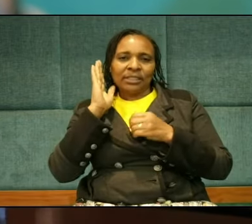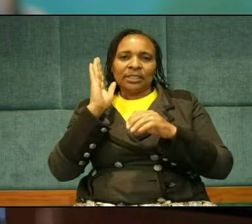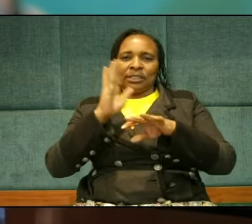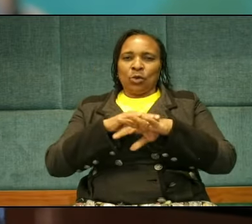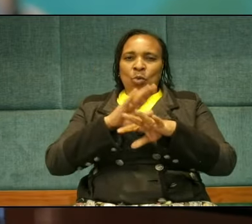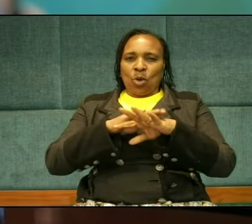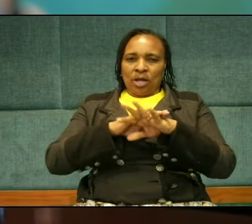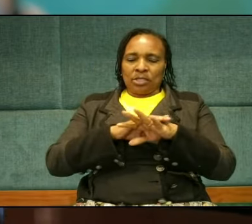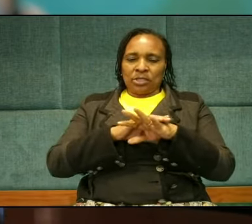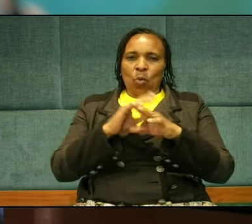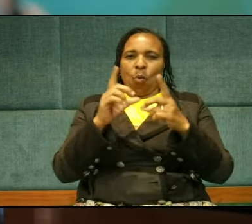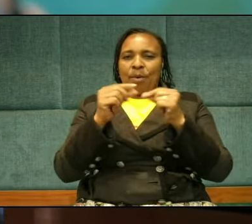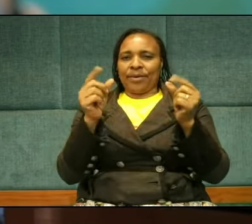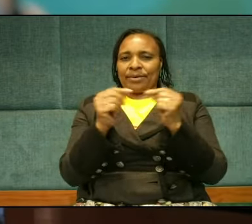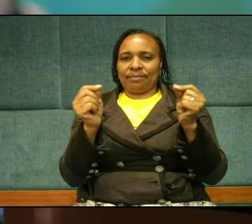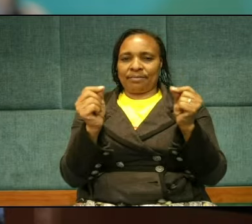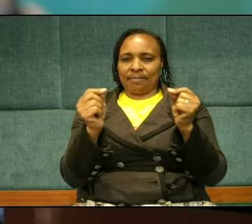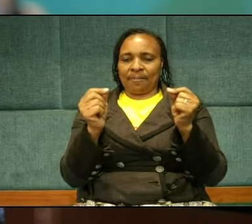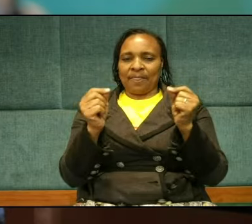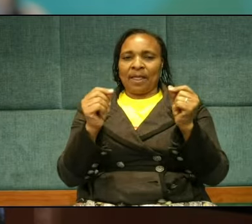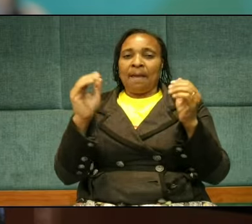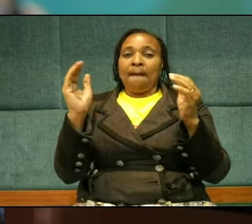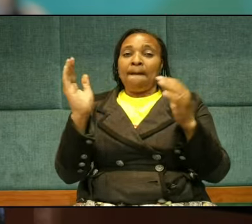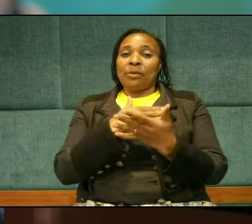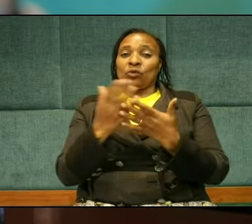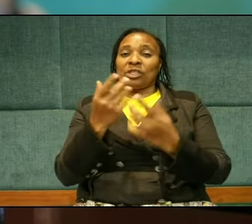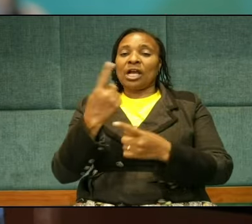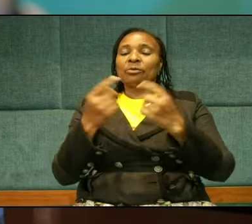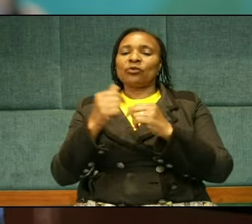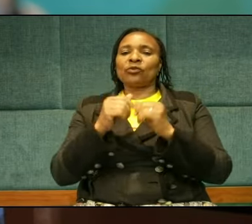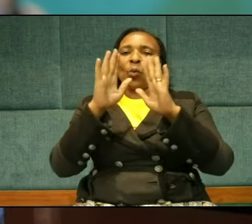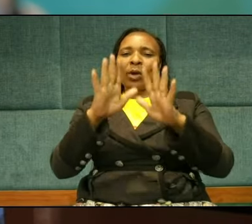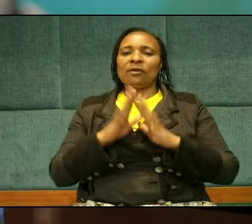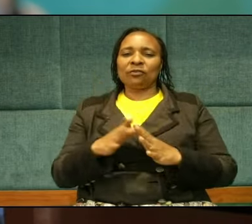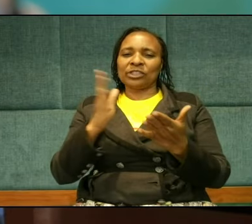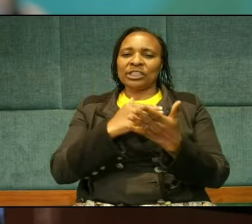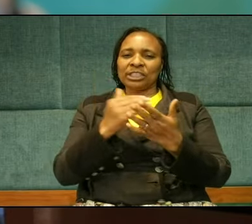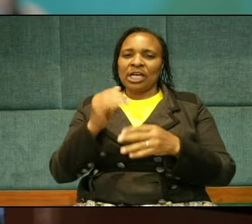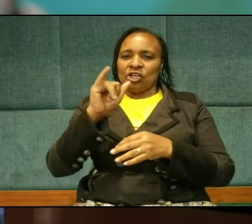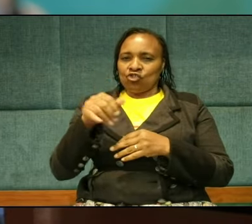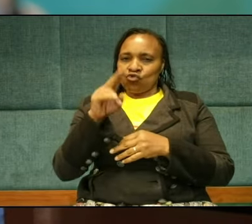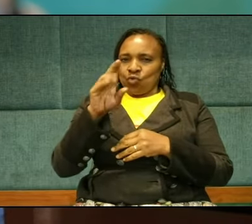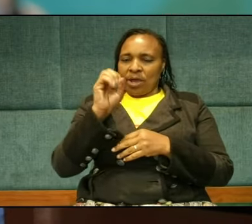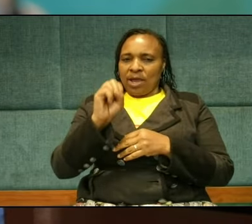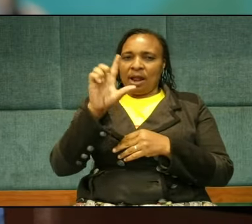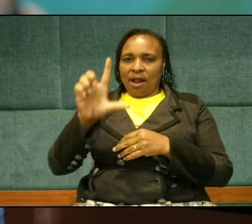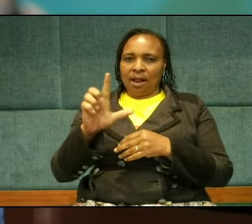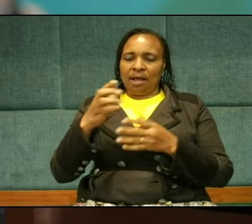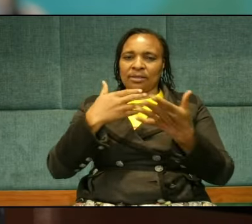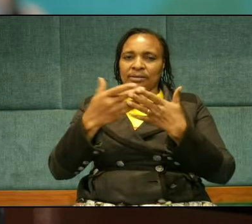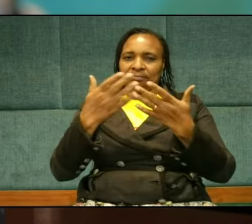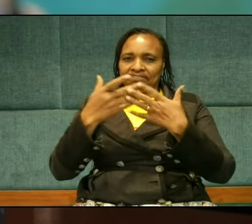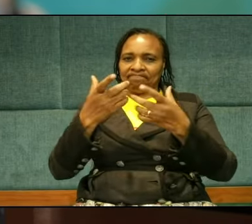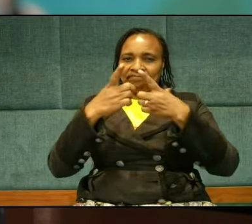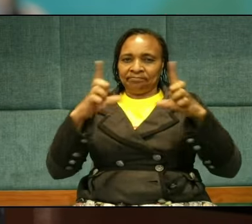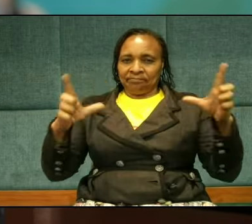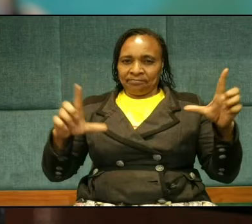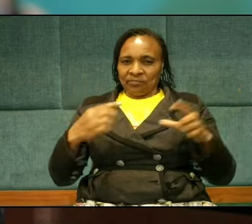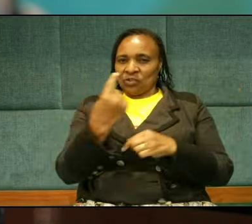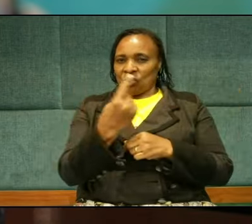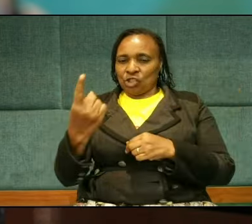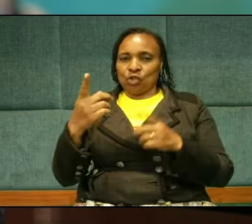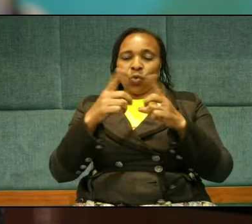good word. Music comes from the wonderful singer, Jewel, and Joyce will interpret every